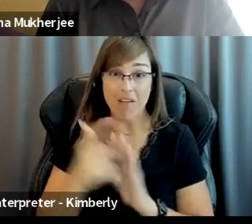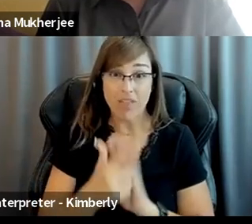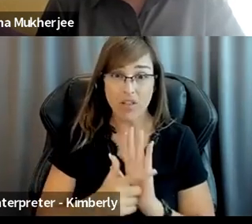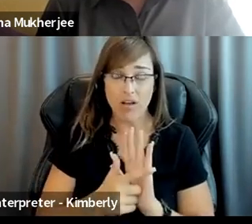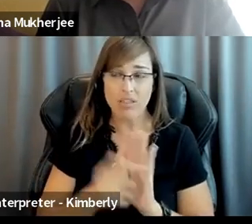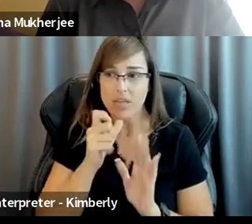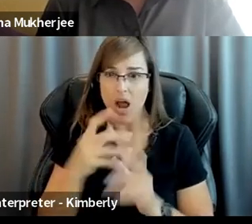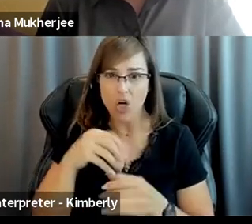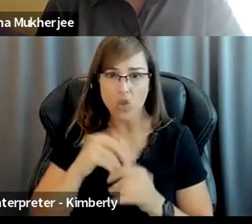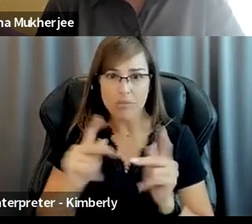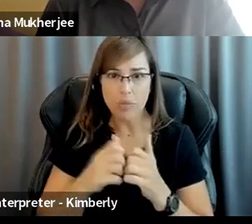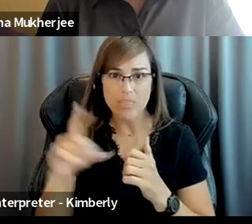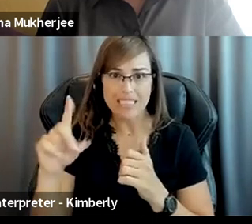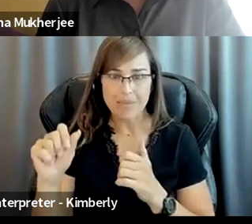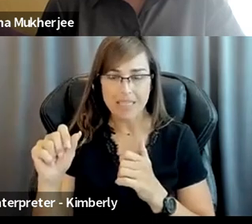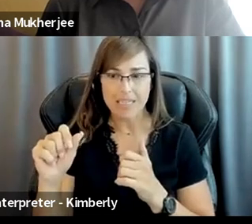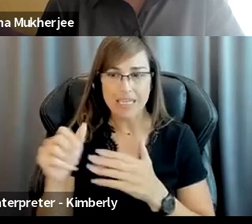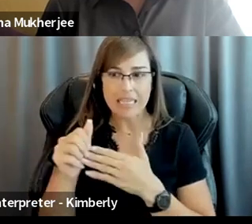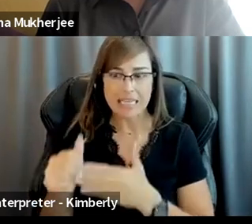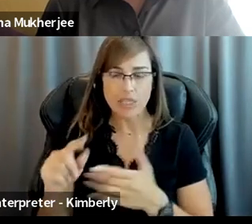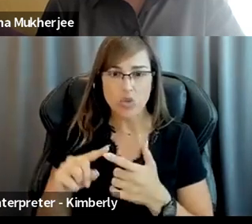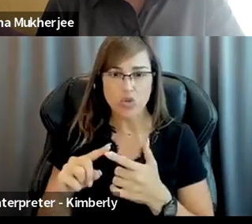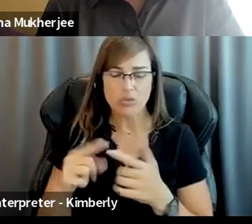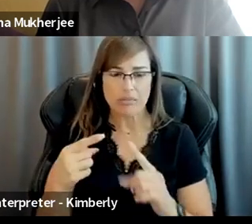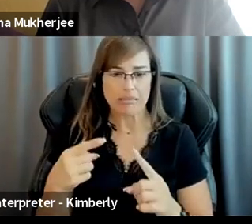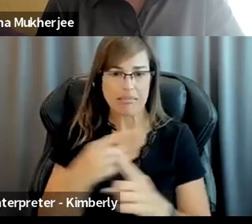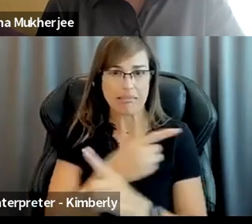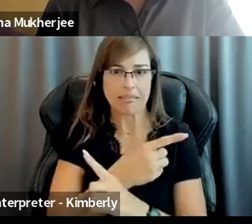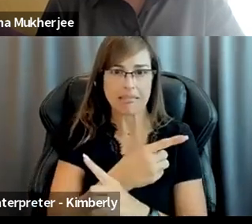not including people with disabilities, leads to adverse effects.